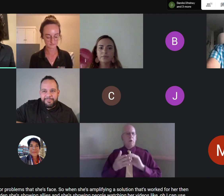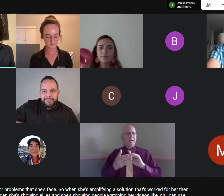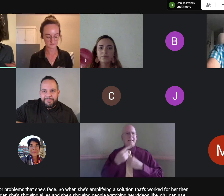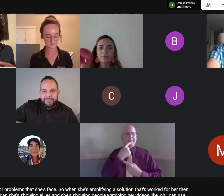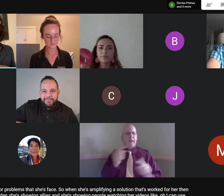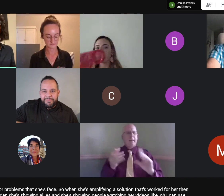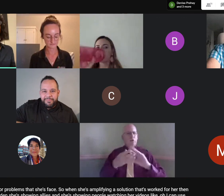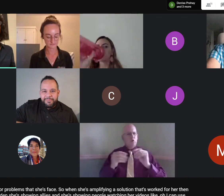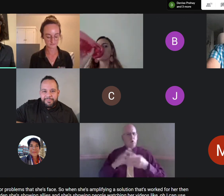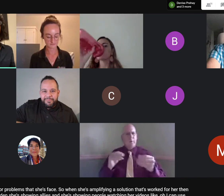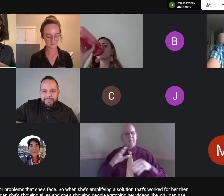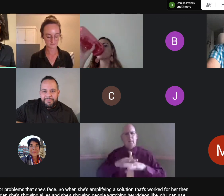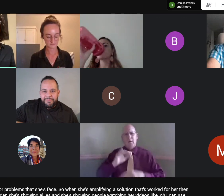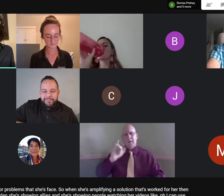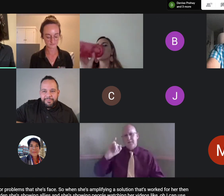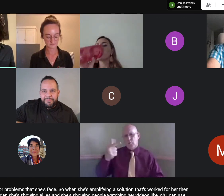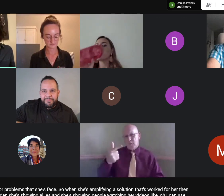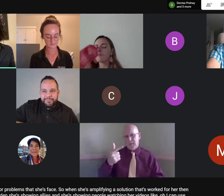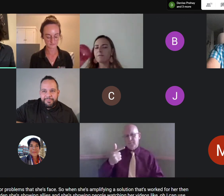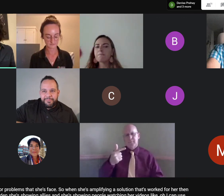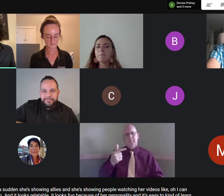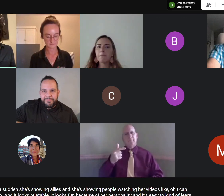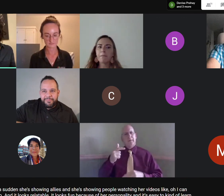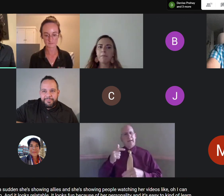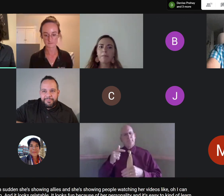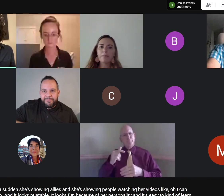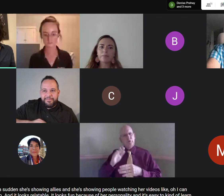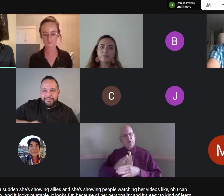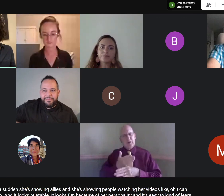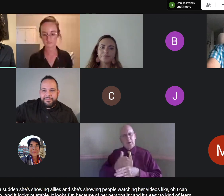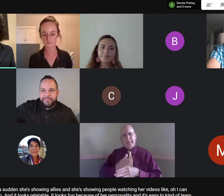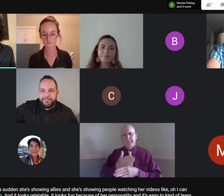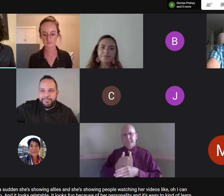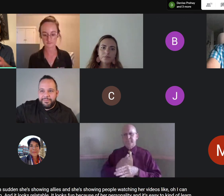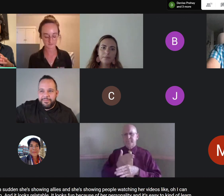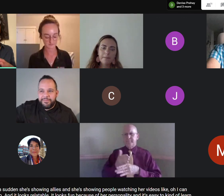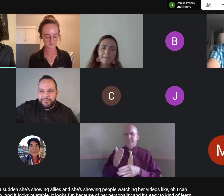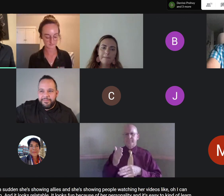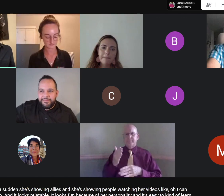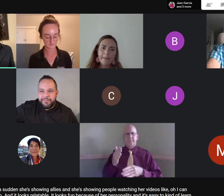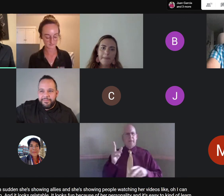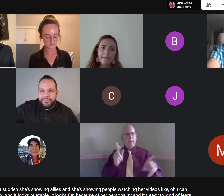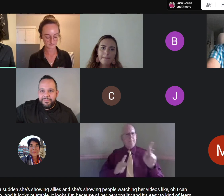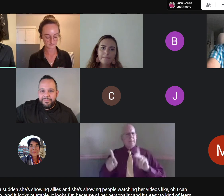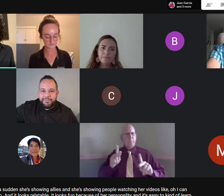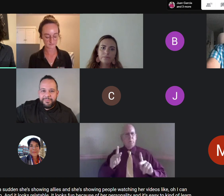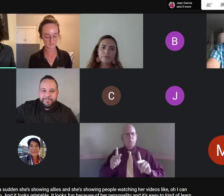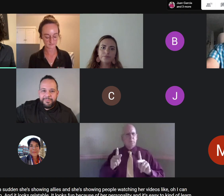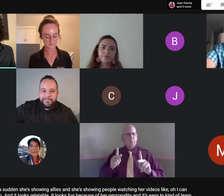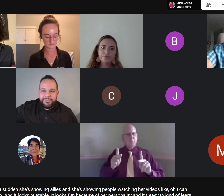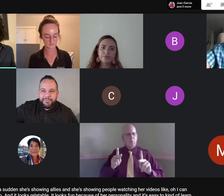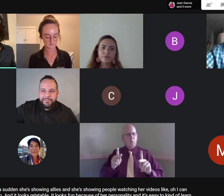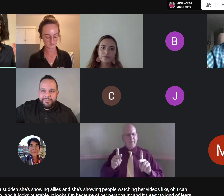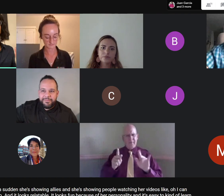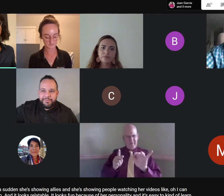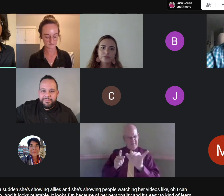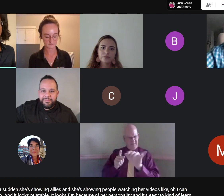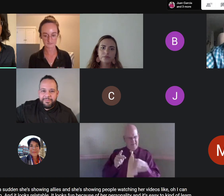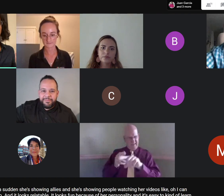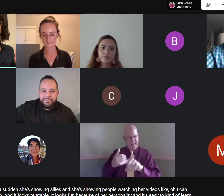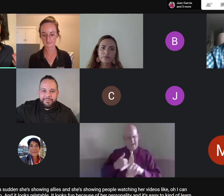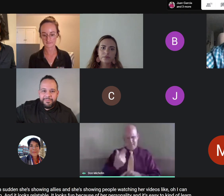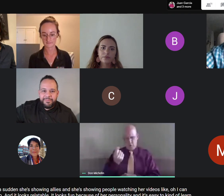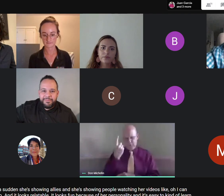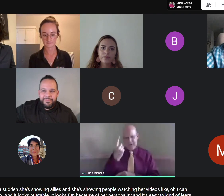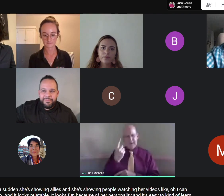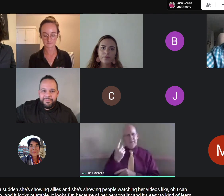on Instagram and sharing, I've been really focusing on people like understanding what is going on in my